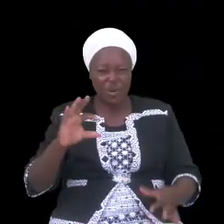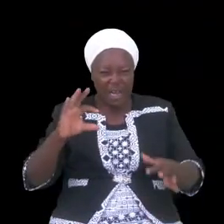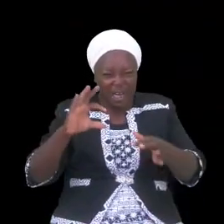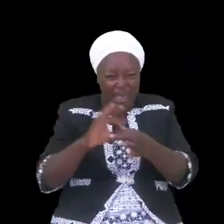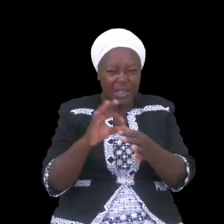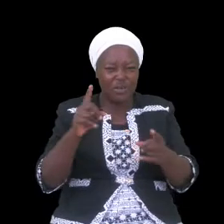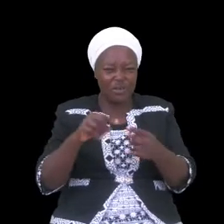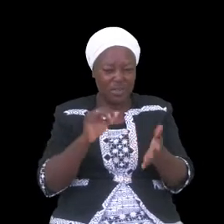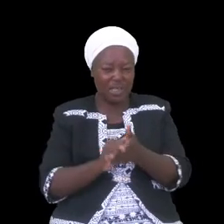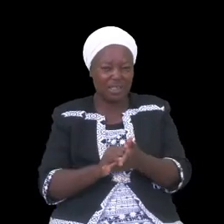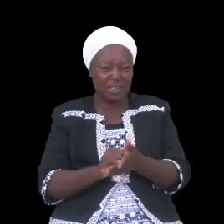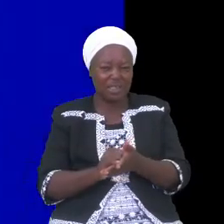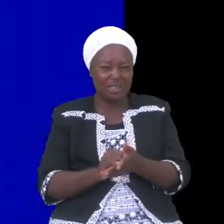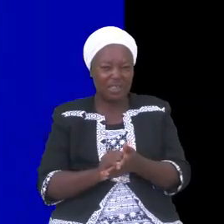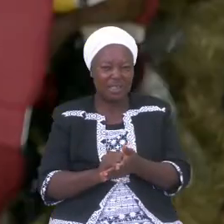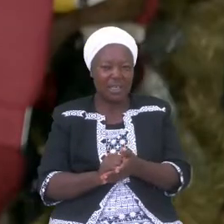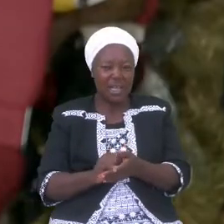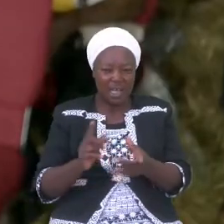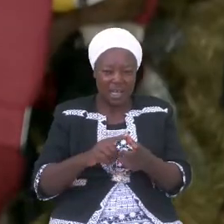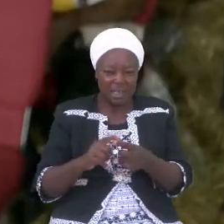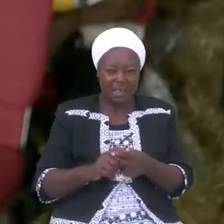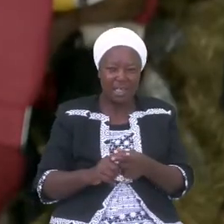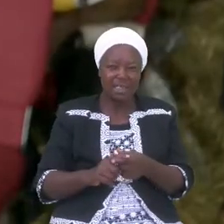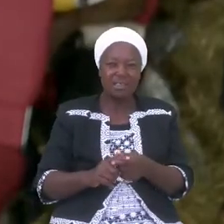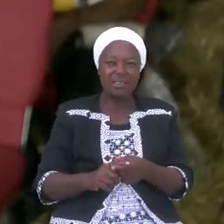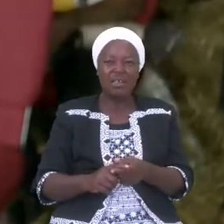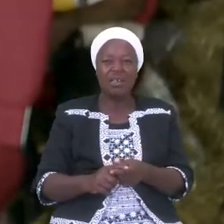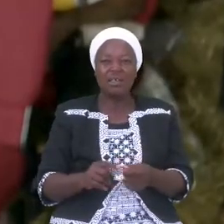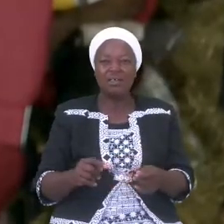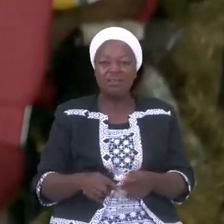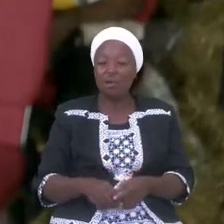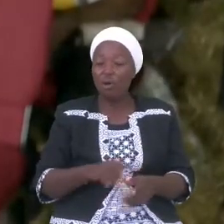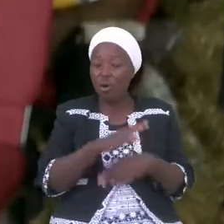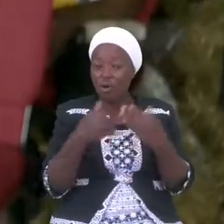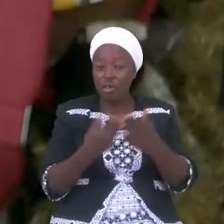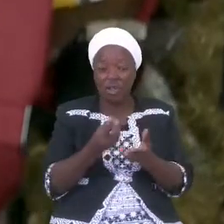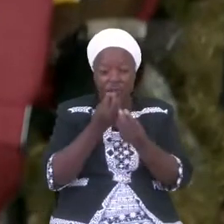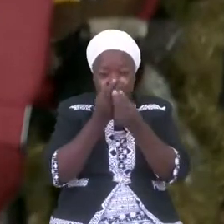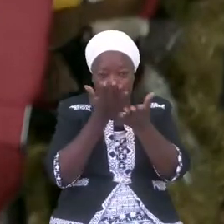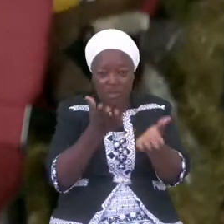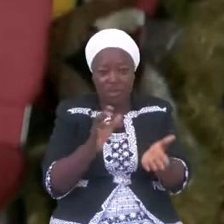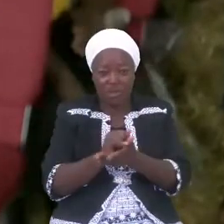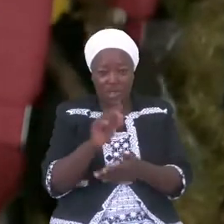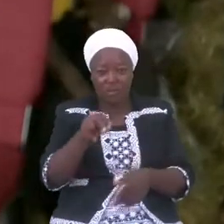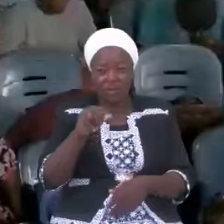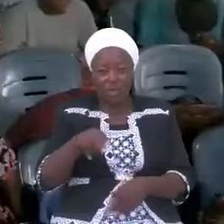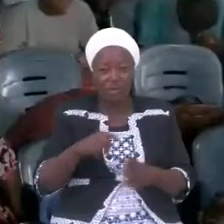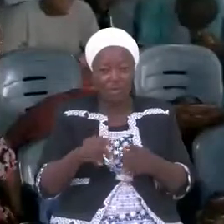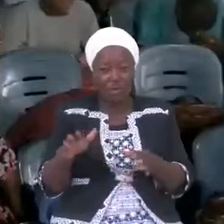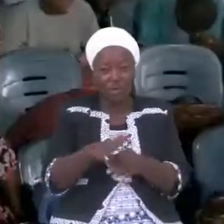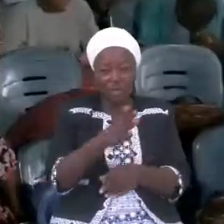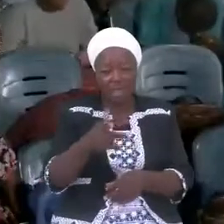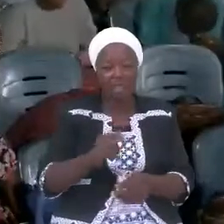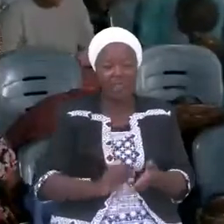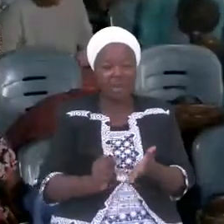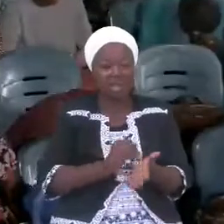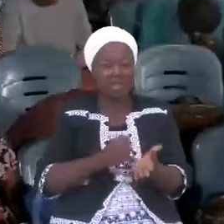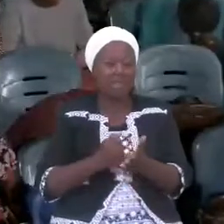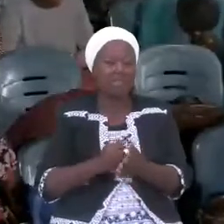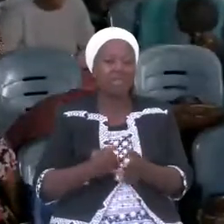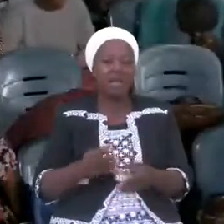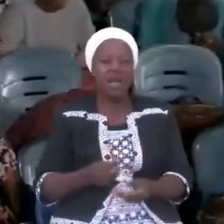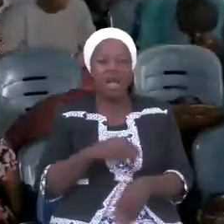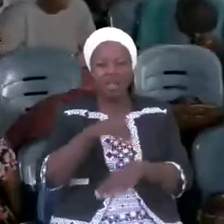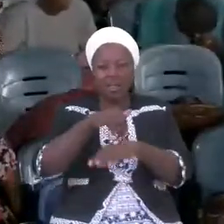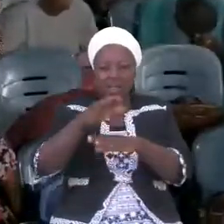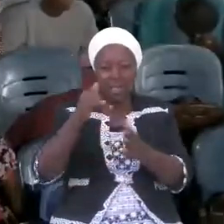If you have not been identified, please indicate so that you can be seen